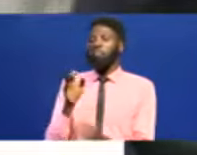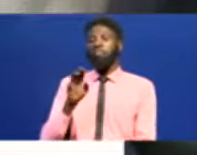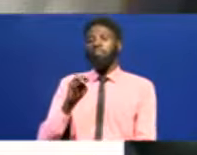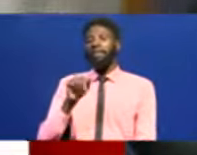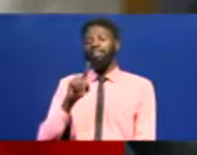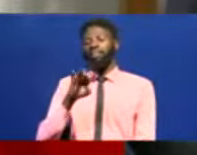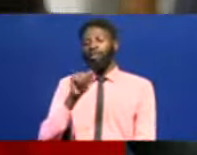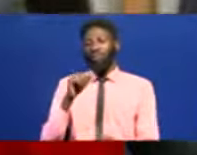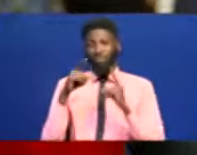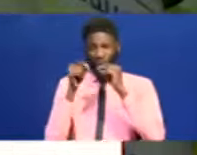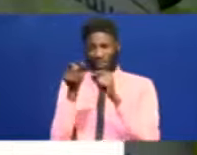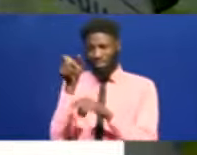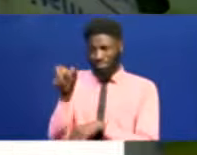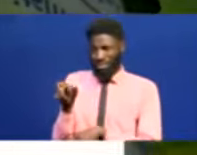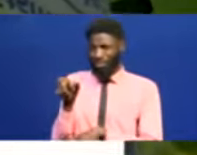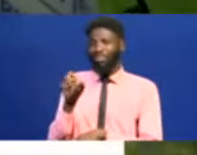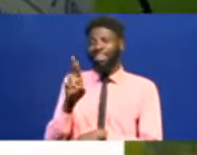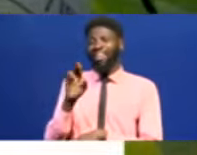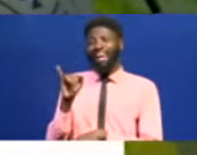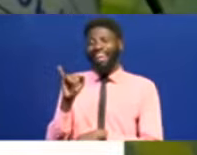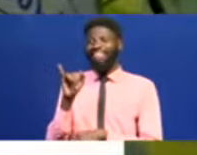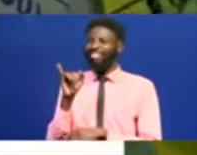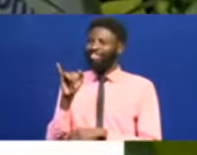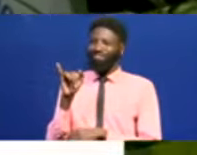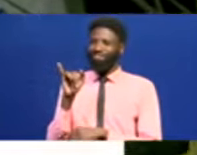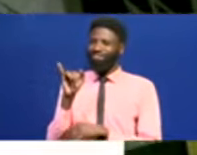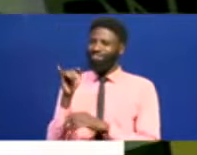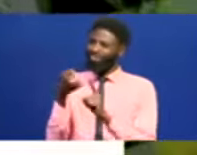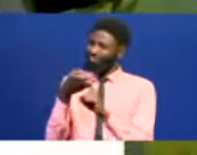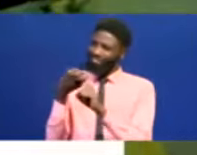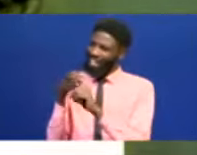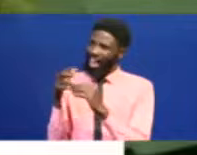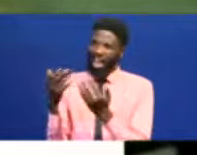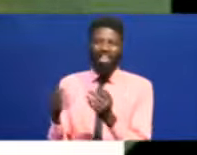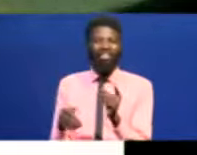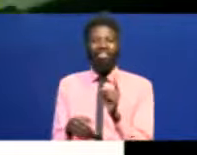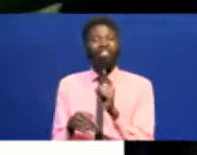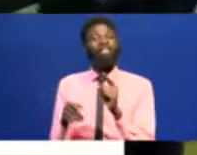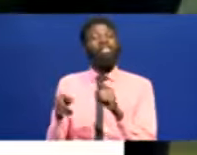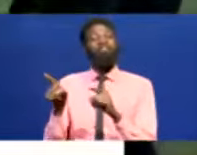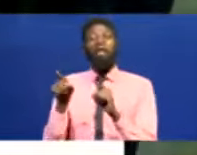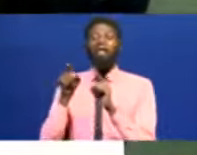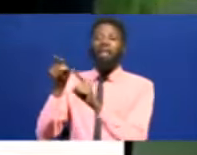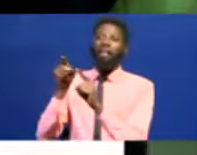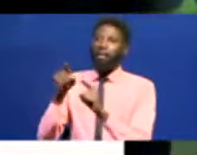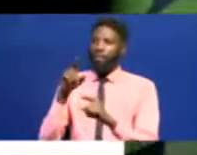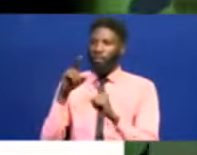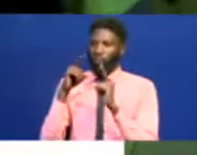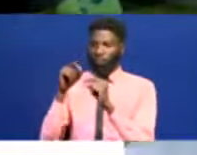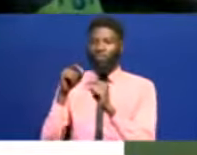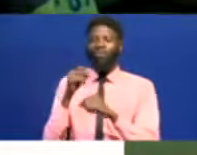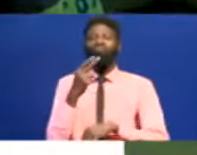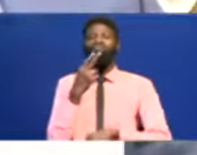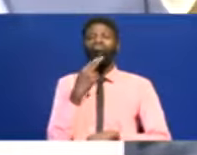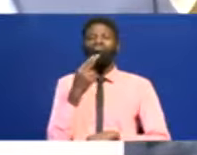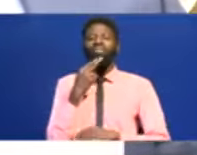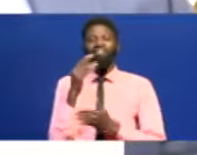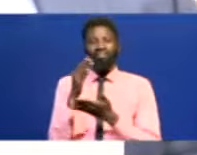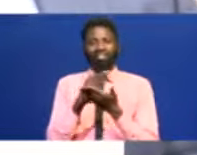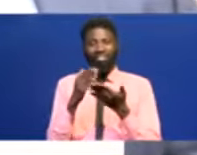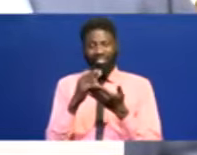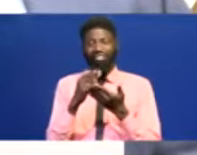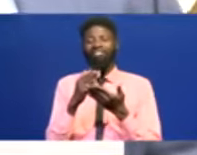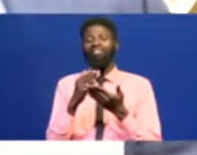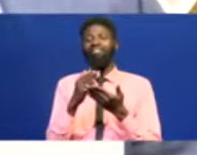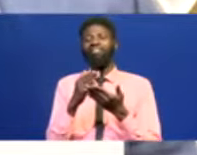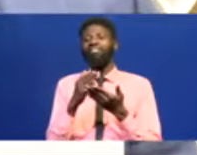apprehended, despite allegation leveled against him of stifling the revival of the sugar sector in the country. Mr.